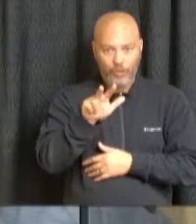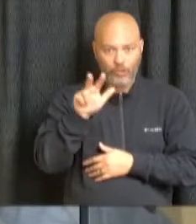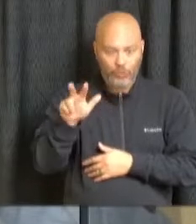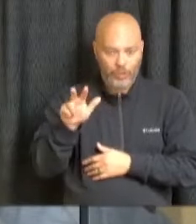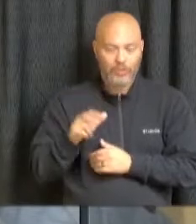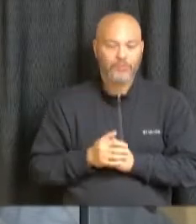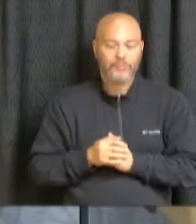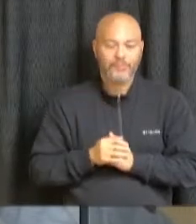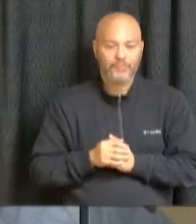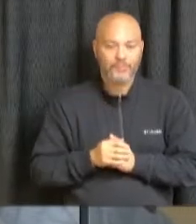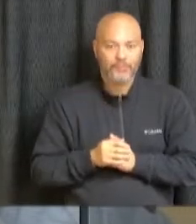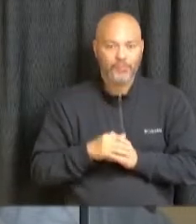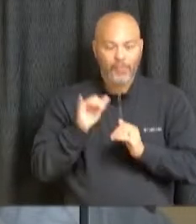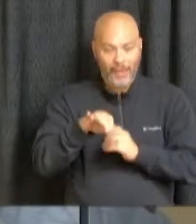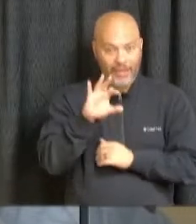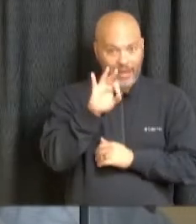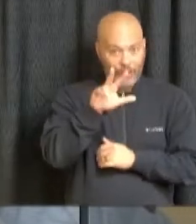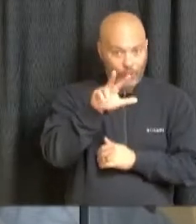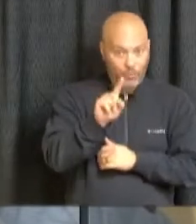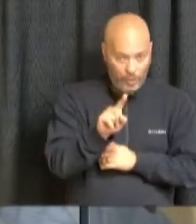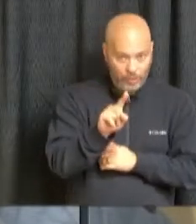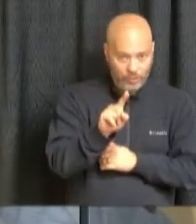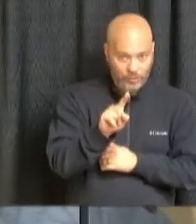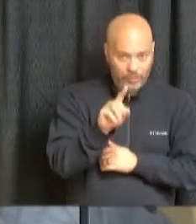931-648-6133. That's